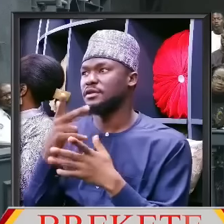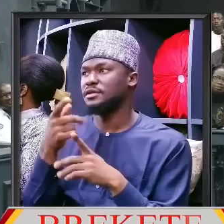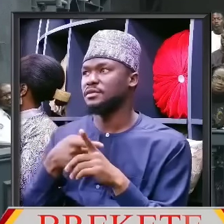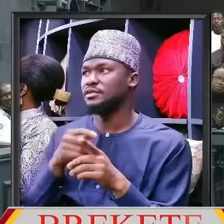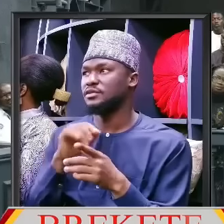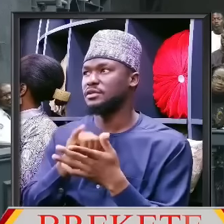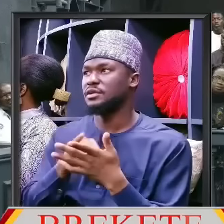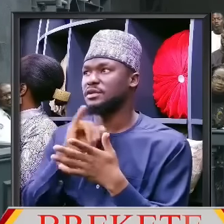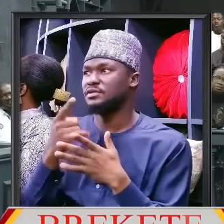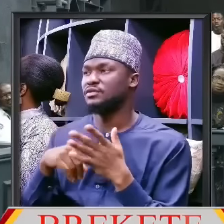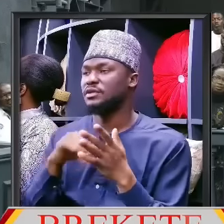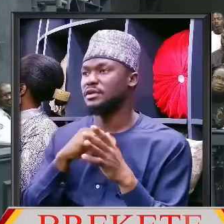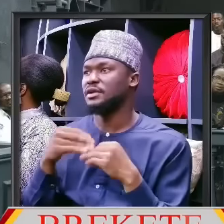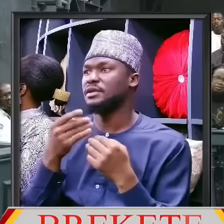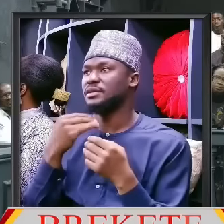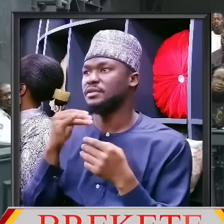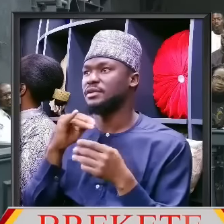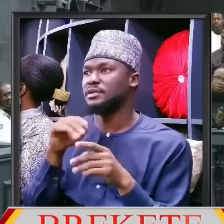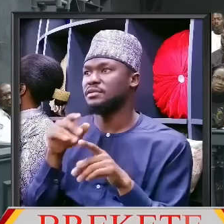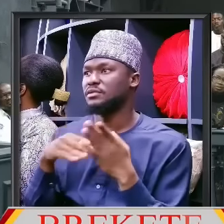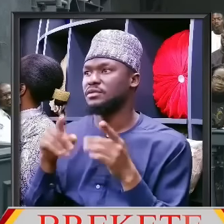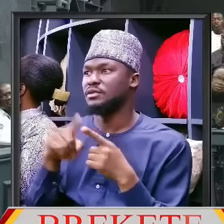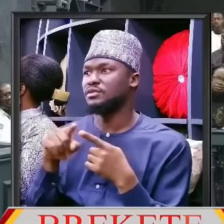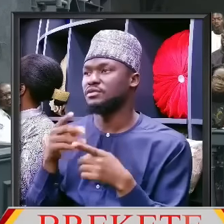where I give an example, I've been.